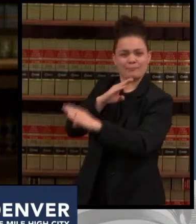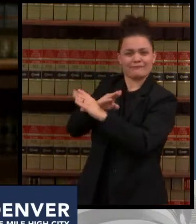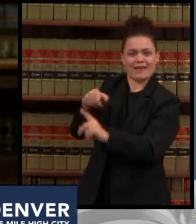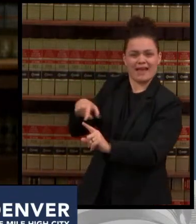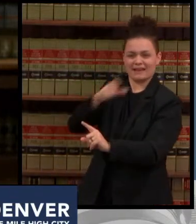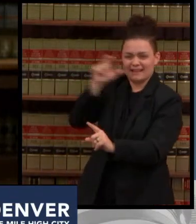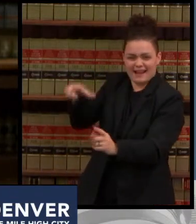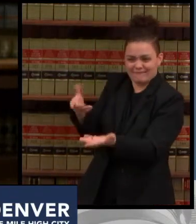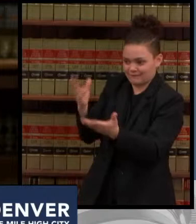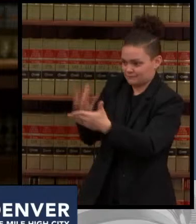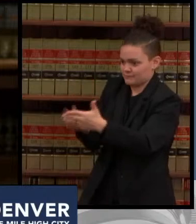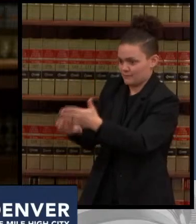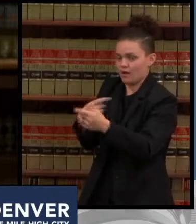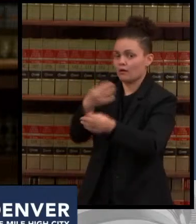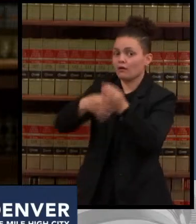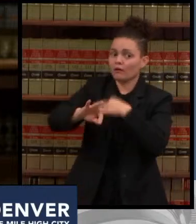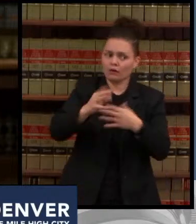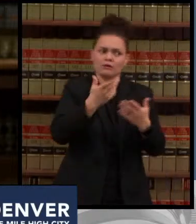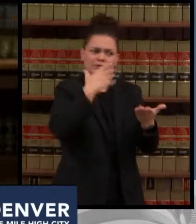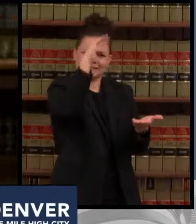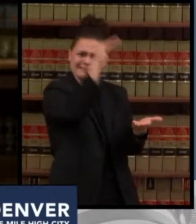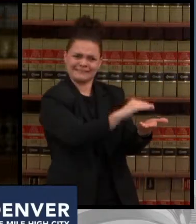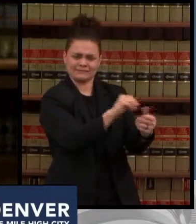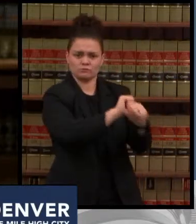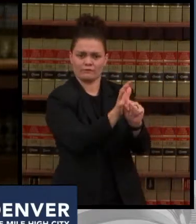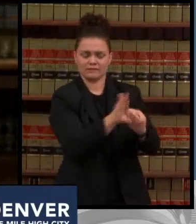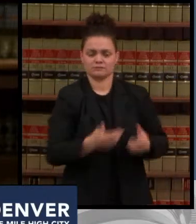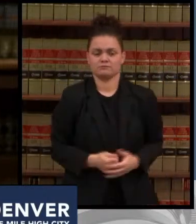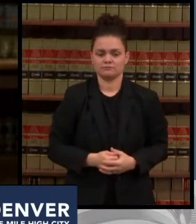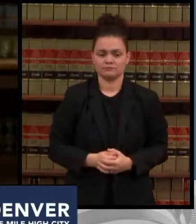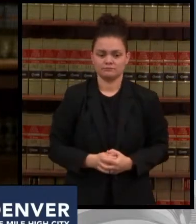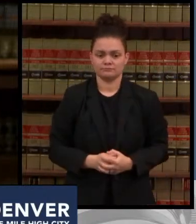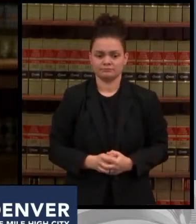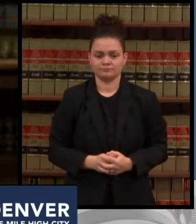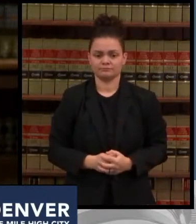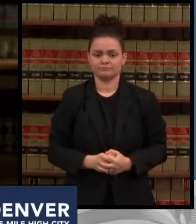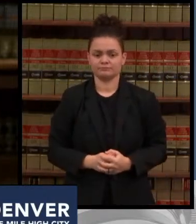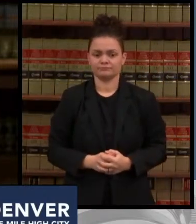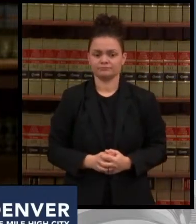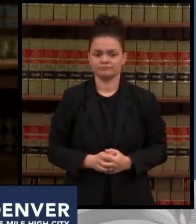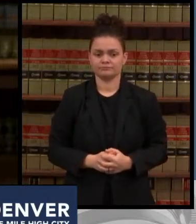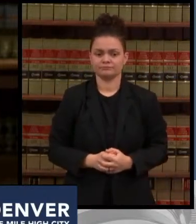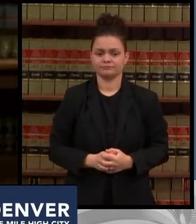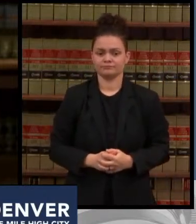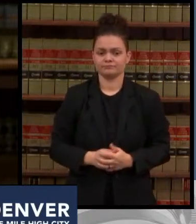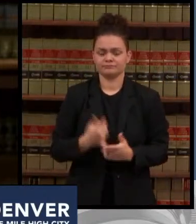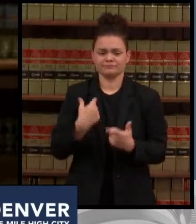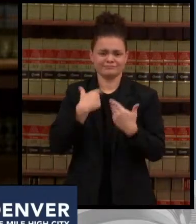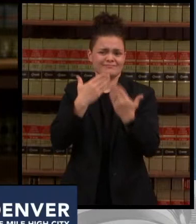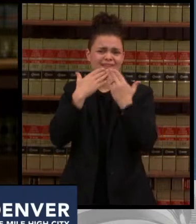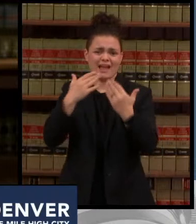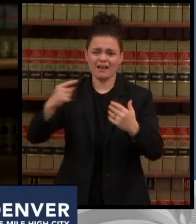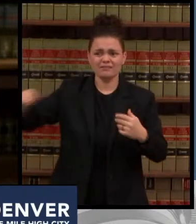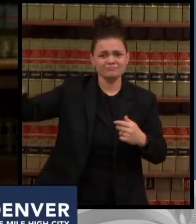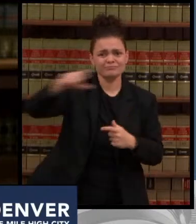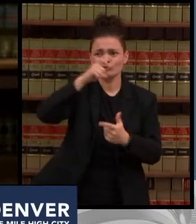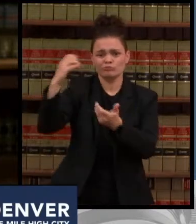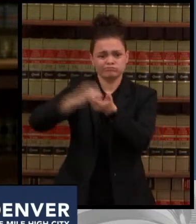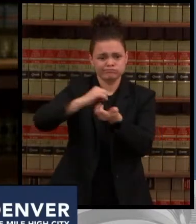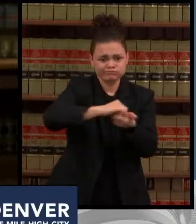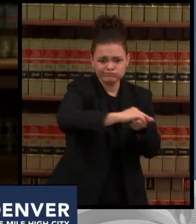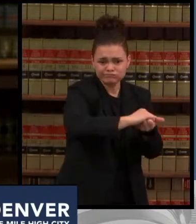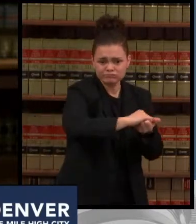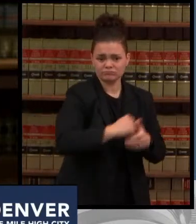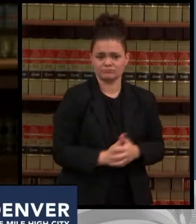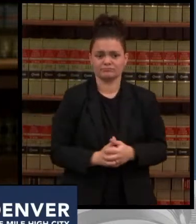I thank my partners in the Metro Denver region for taking this step and protecting Jefferson County residents as well as their